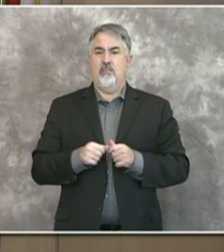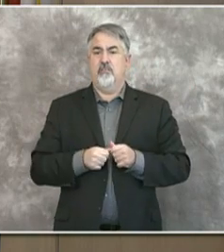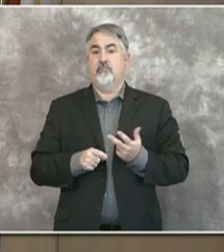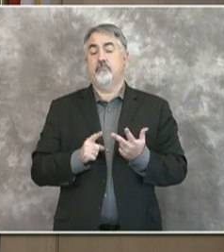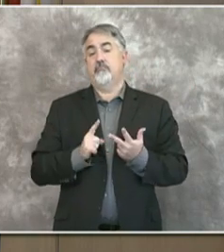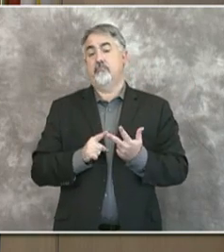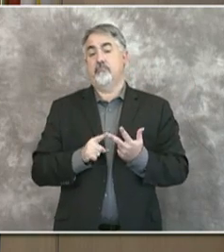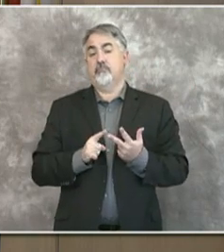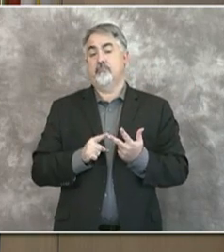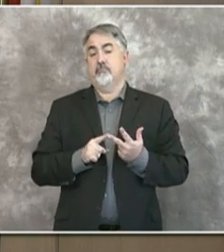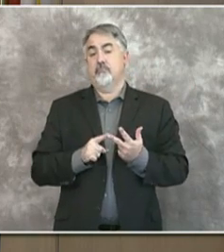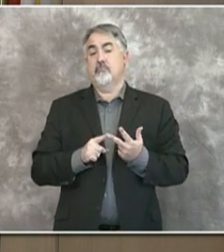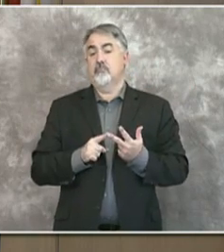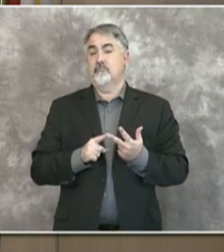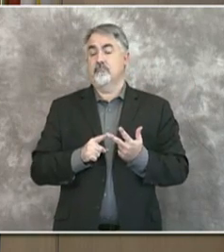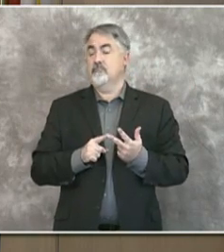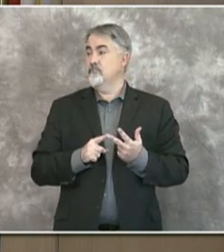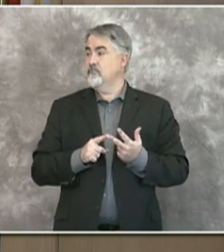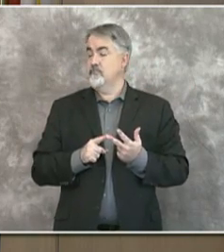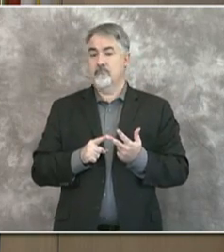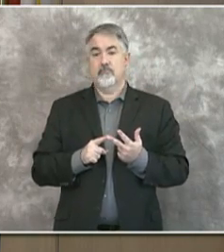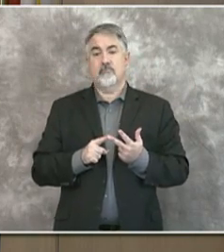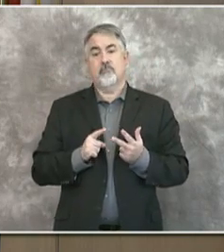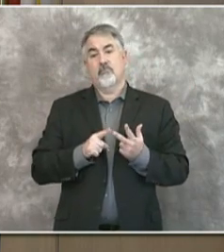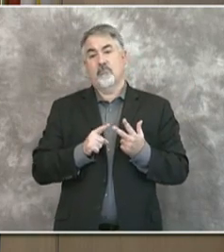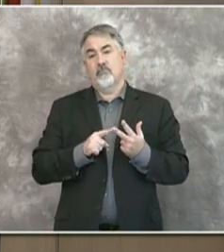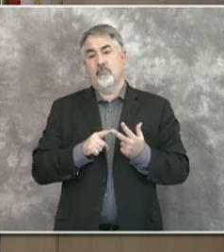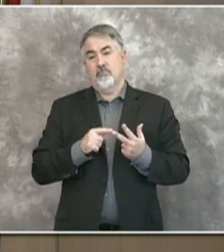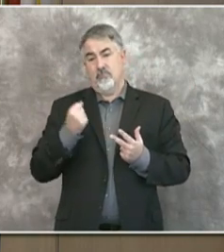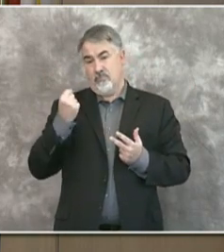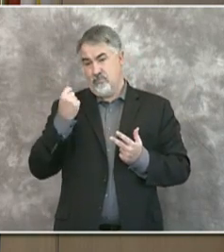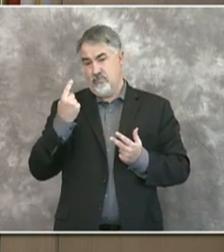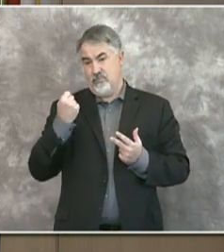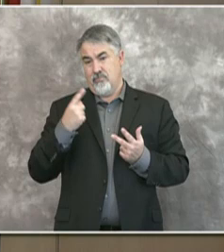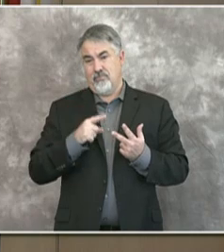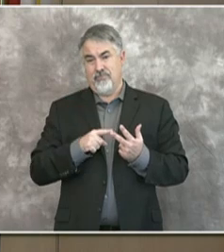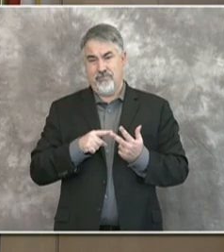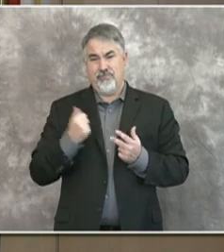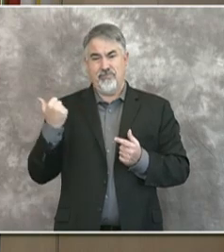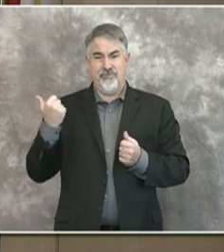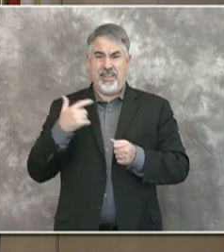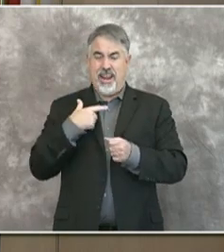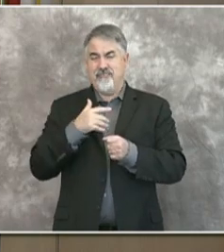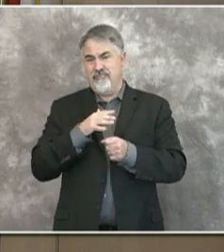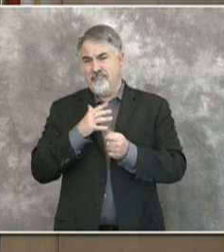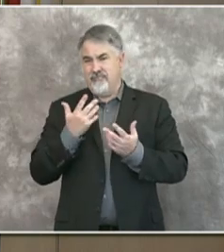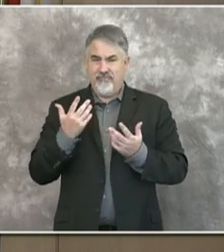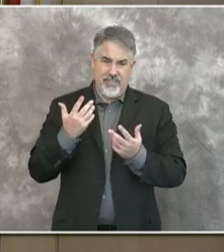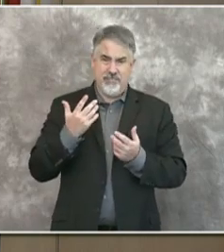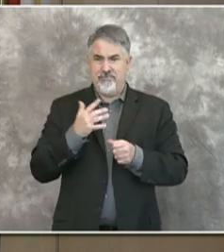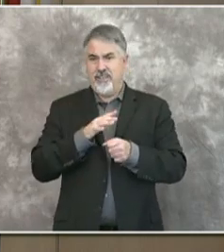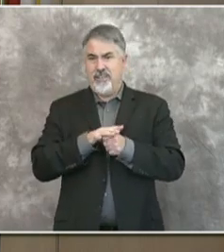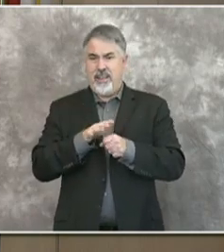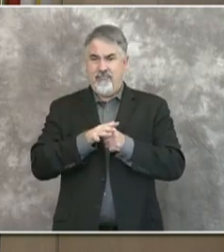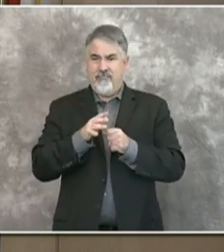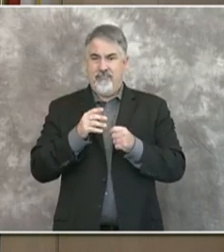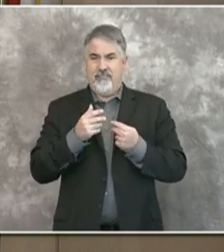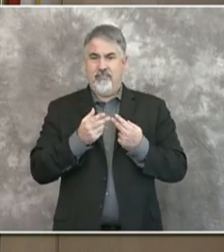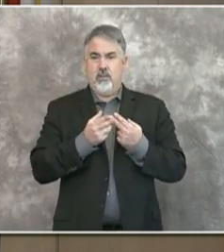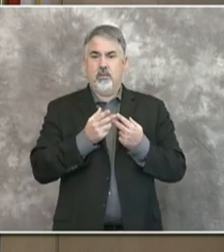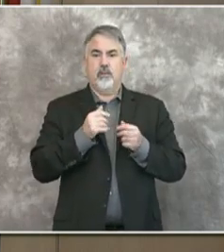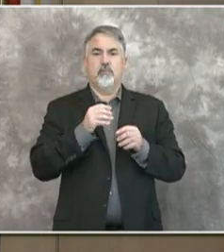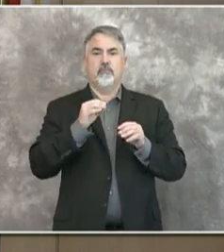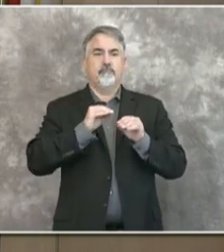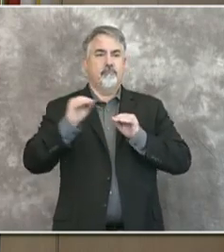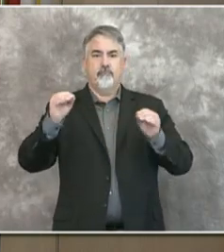strong. We have the capacity on board and in reserve to serve and help our fellow San Diegans in need.